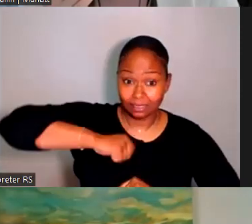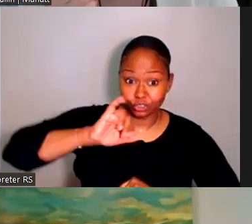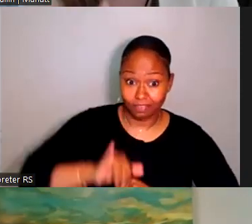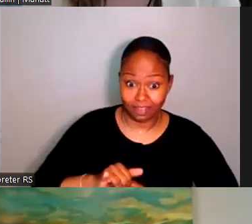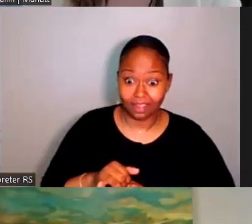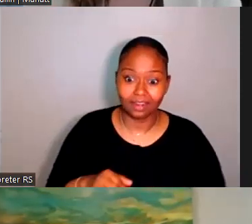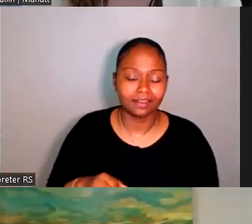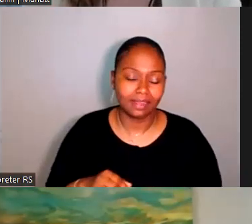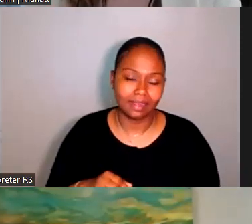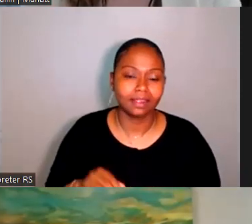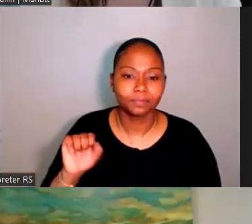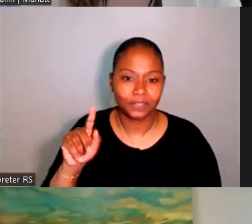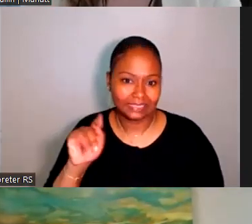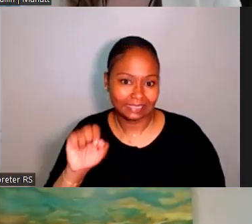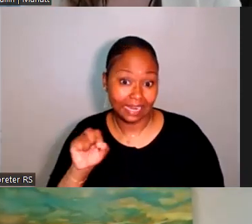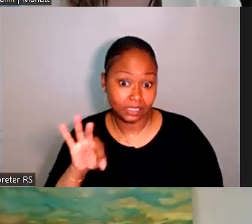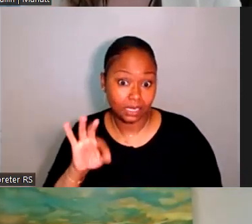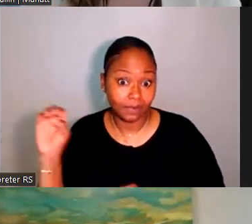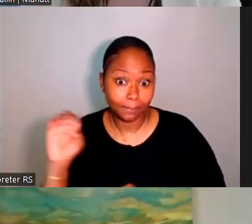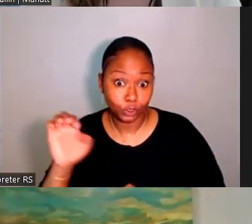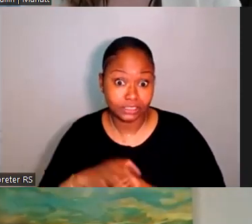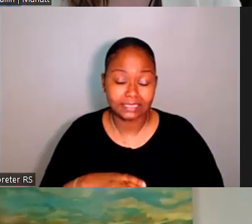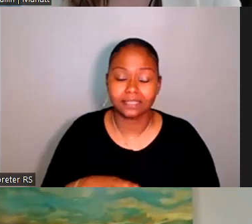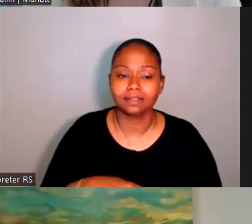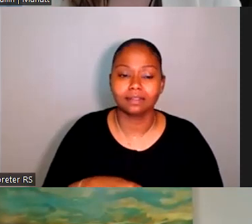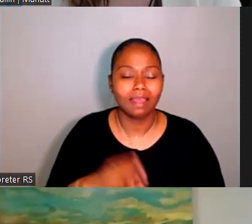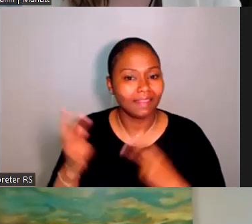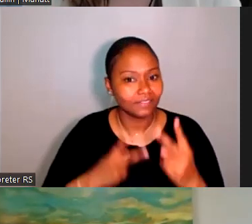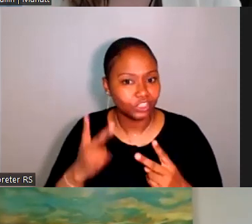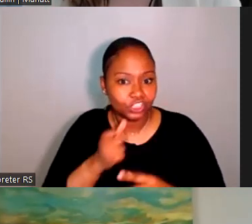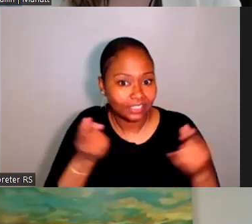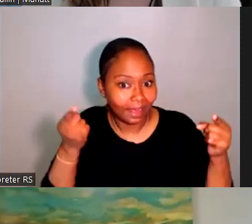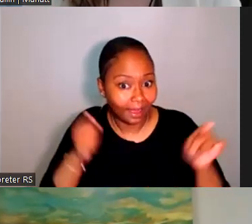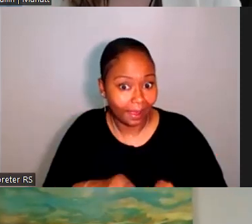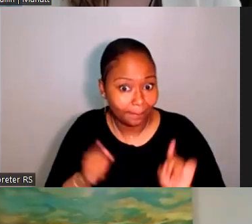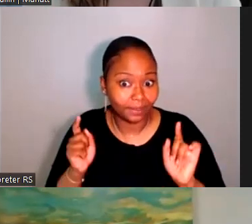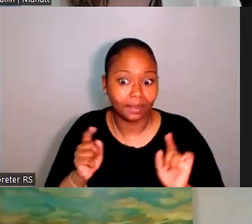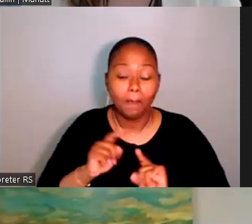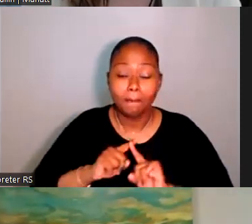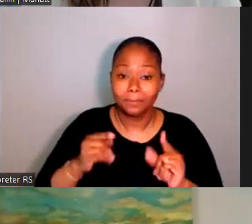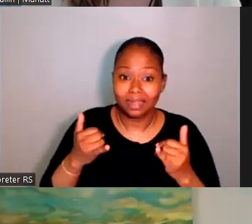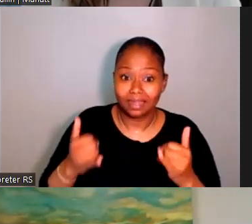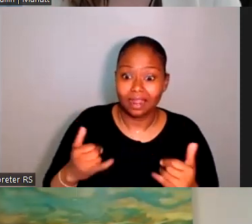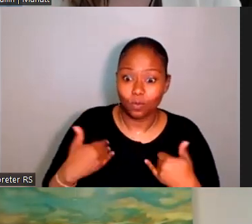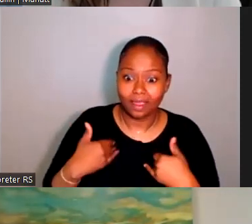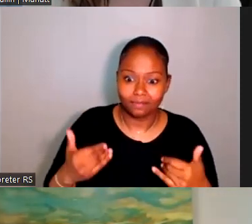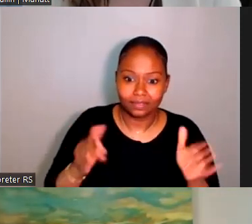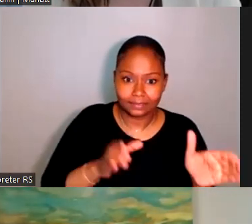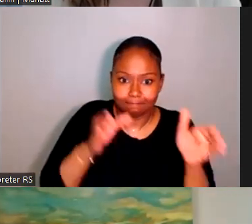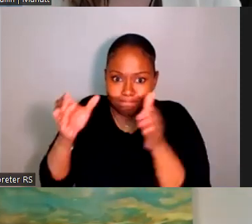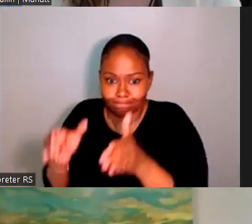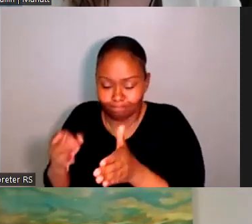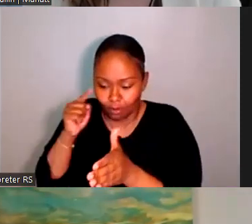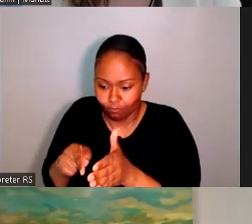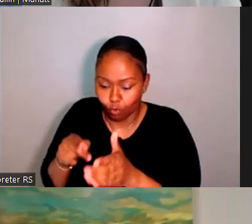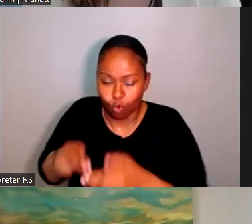a state of emergency, visitation is not happening, but there's now going to be a carve out for